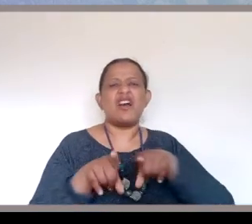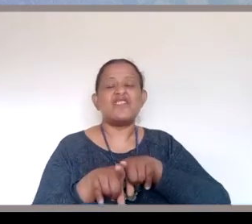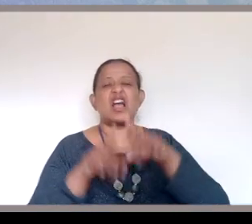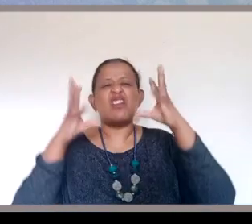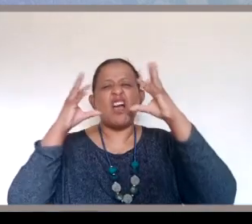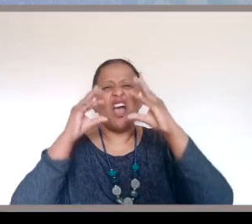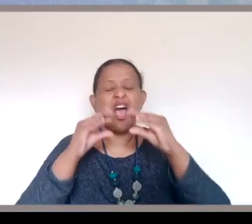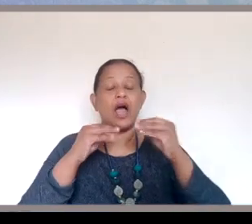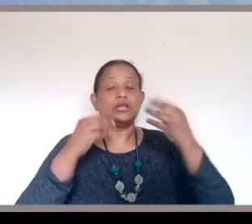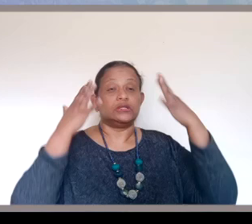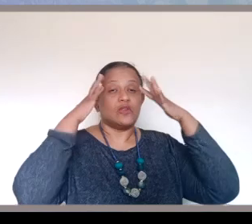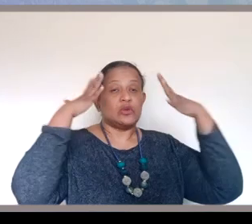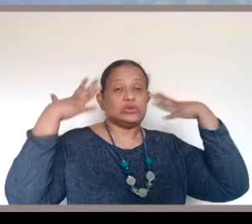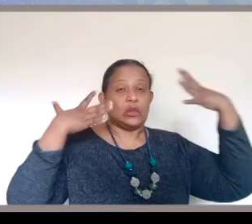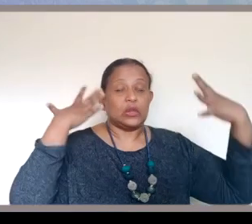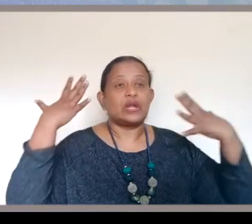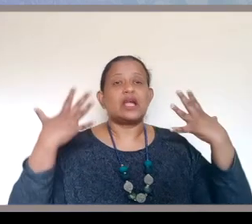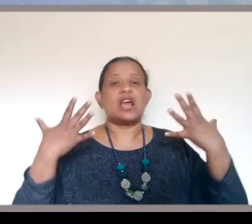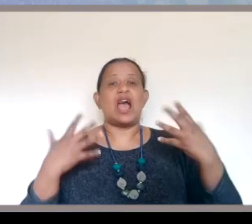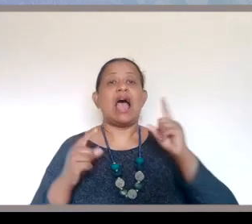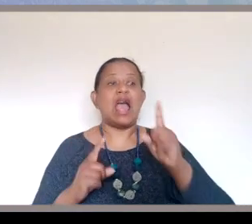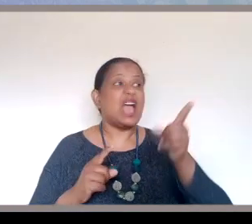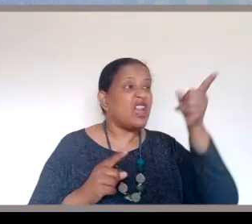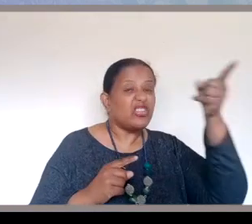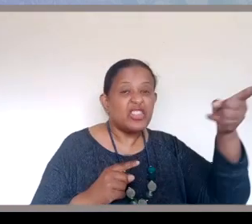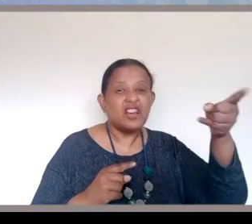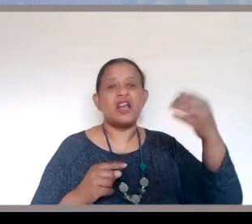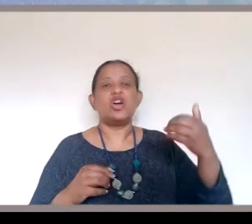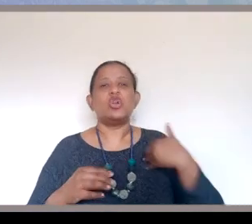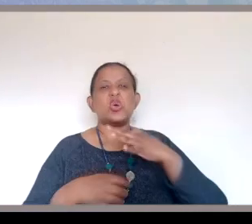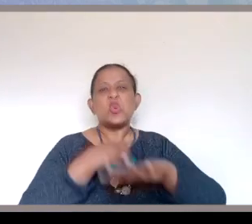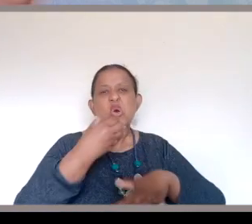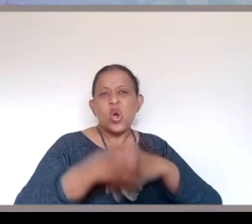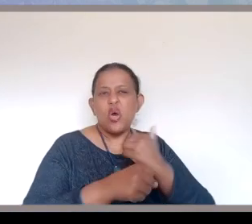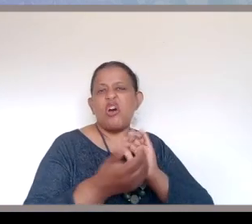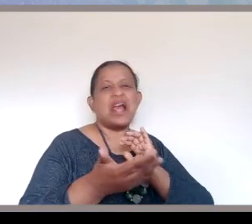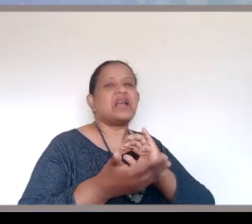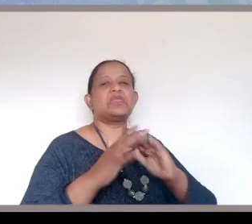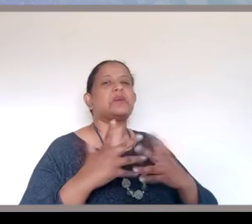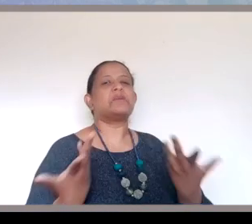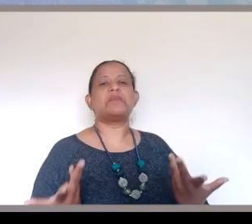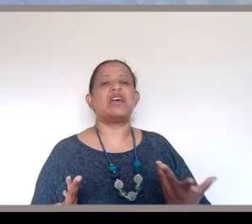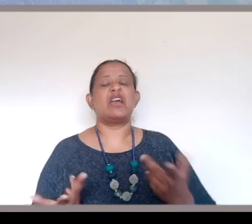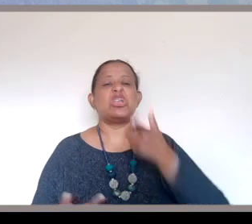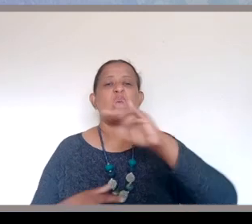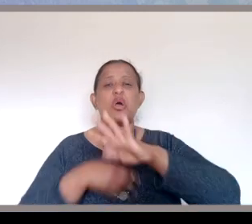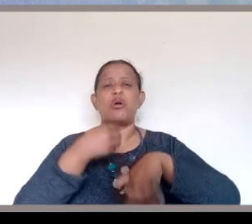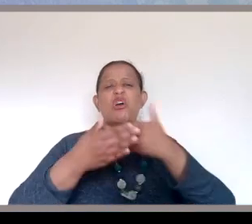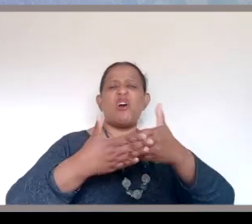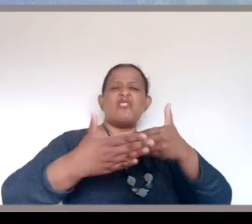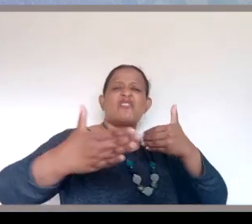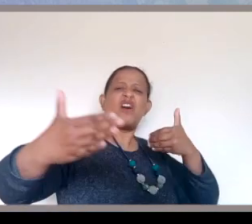the wages of sin is death. You see, it is a spiritual and eternal separation from